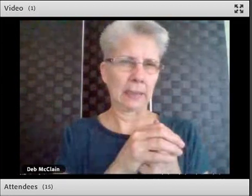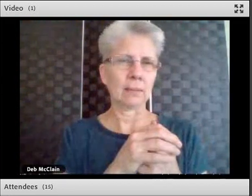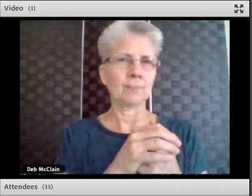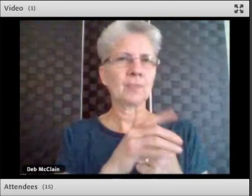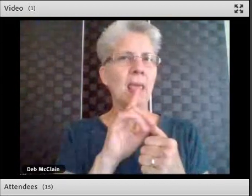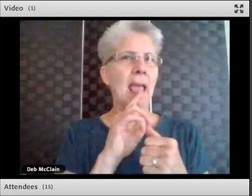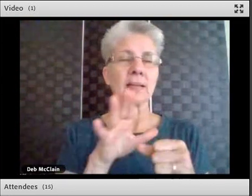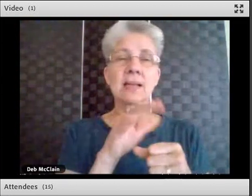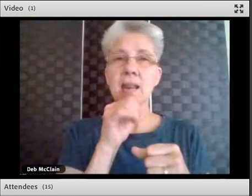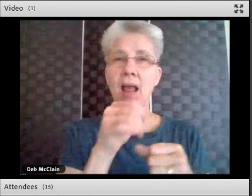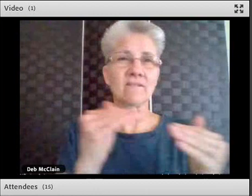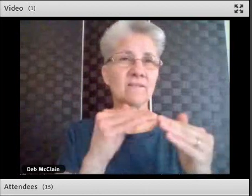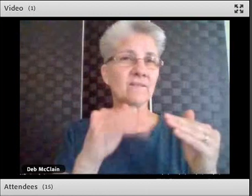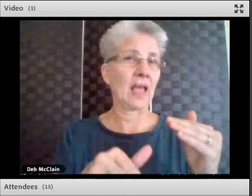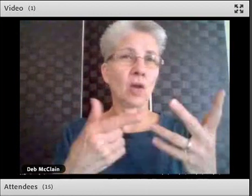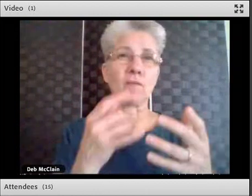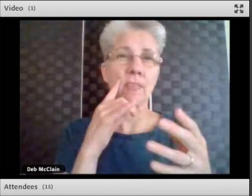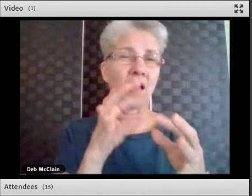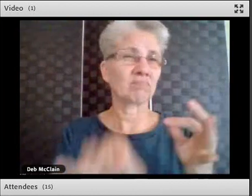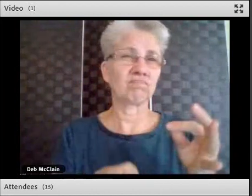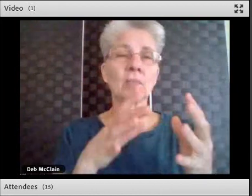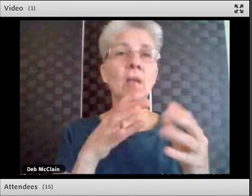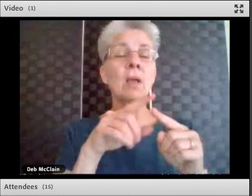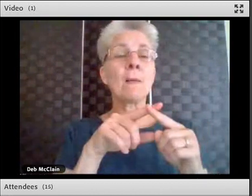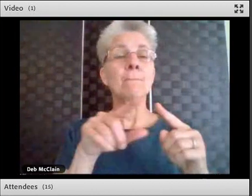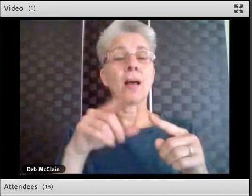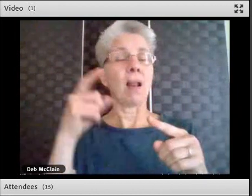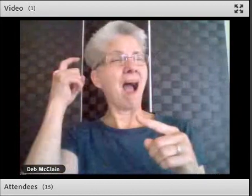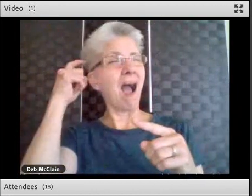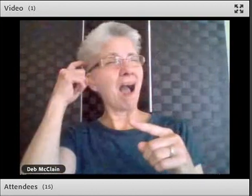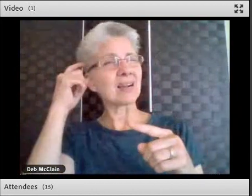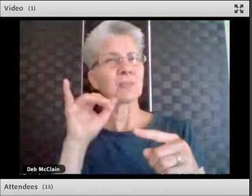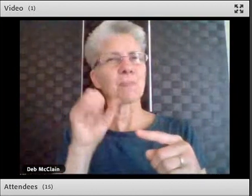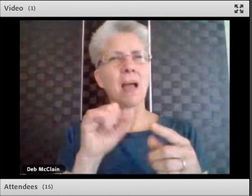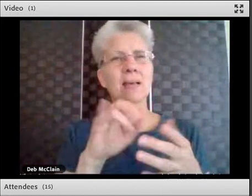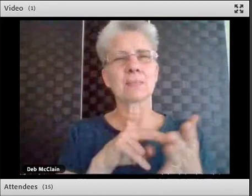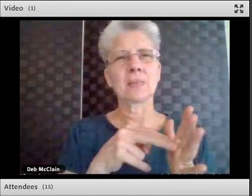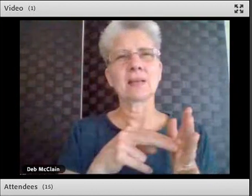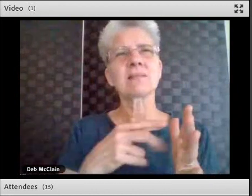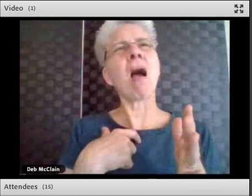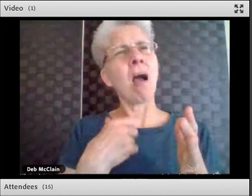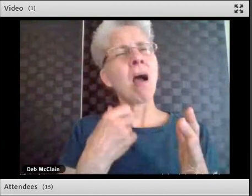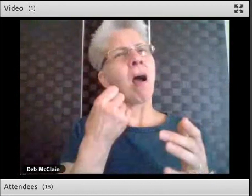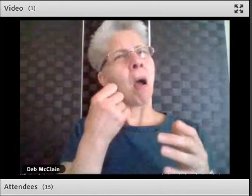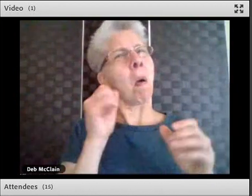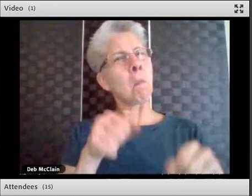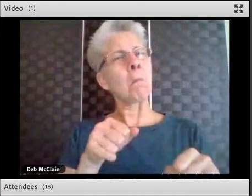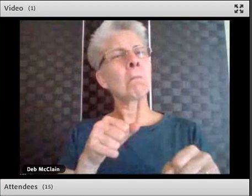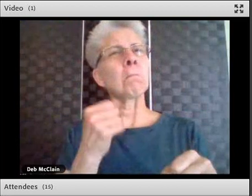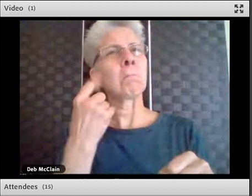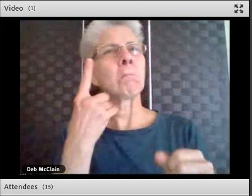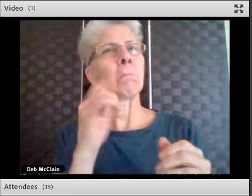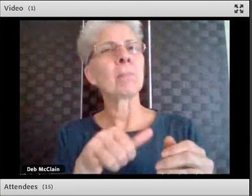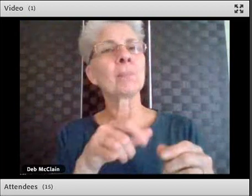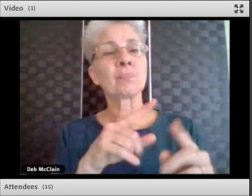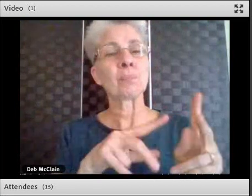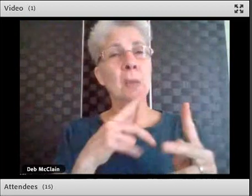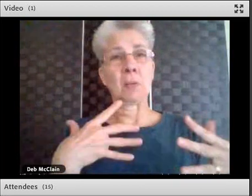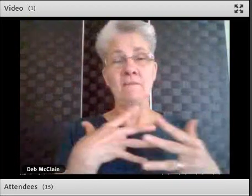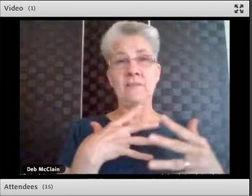it's completely unfair. Unconscious bias is, to me, understandable. People tend to